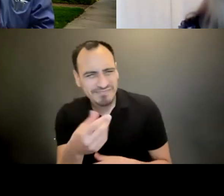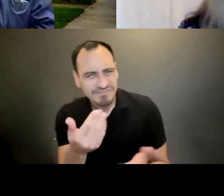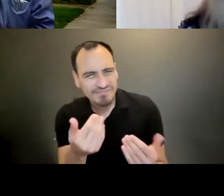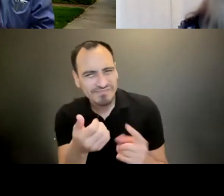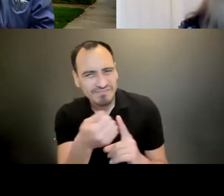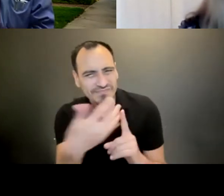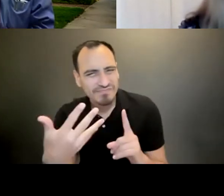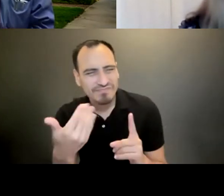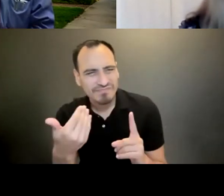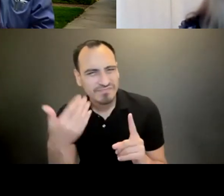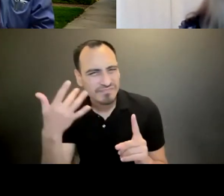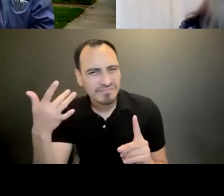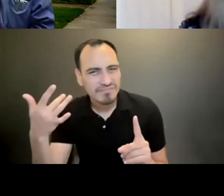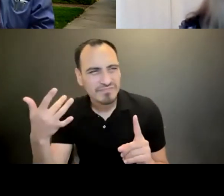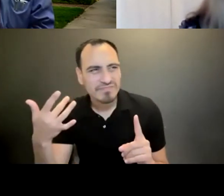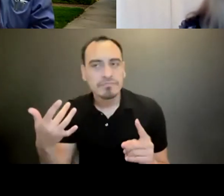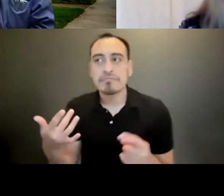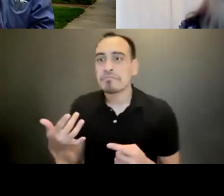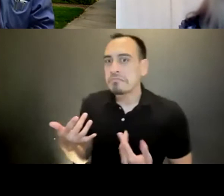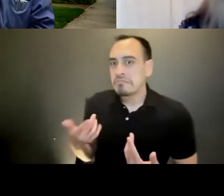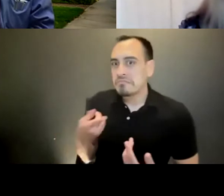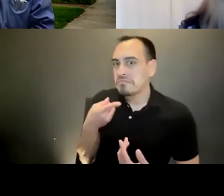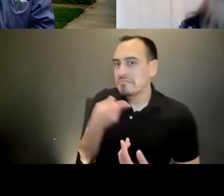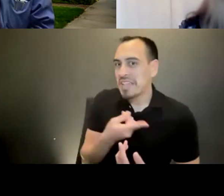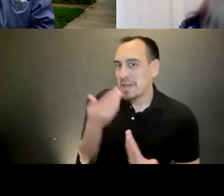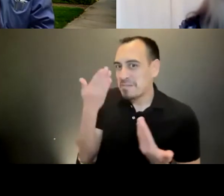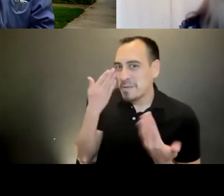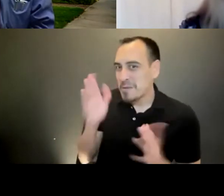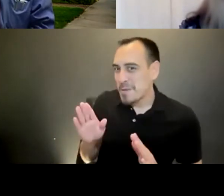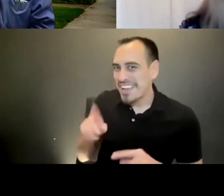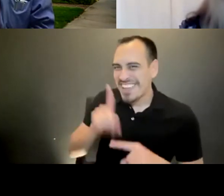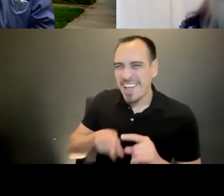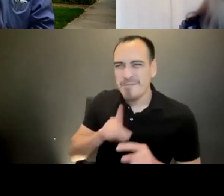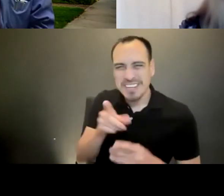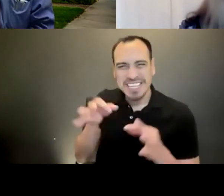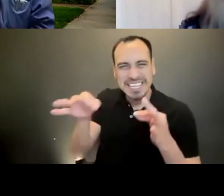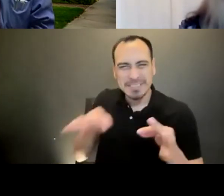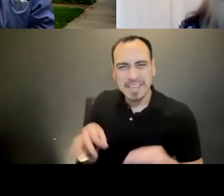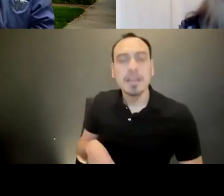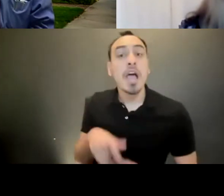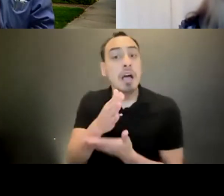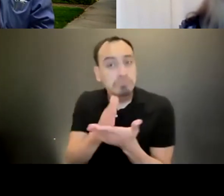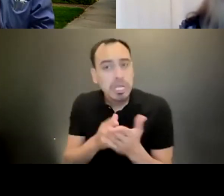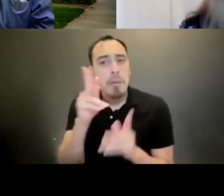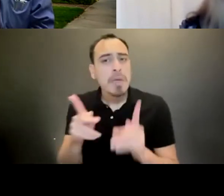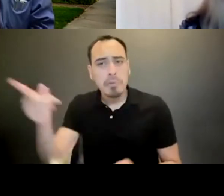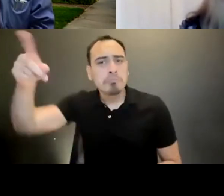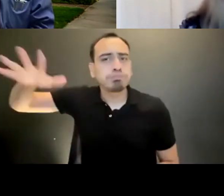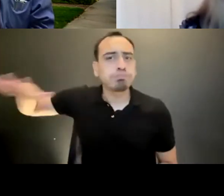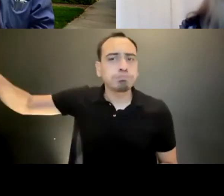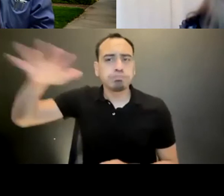that they have a problem with, right? Some people don't take any vaccines, but these are people who do take